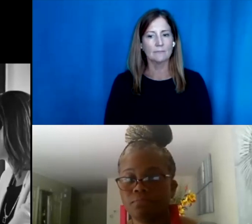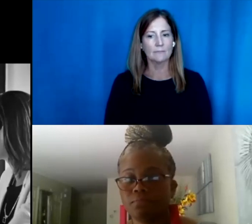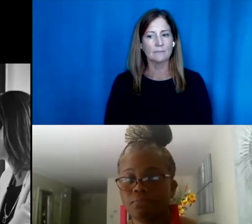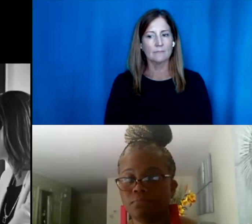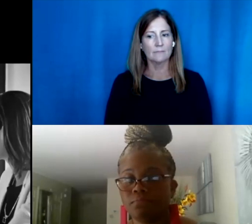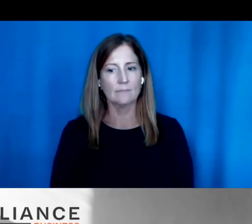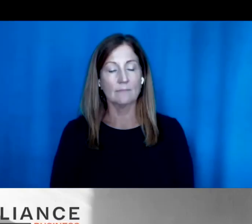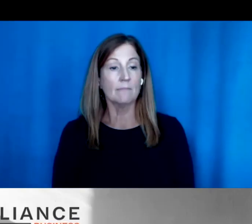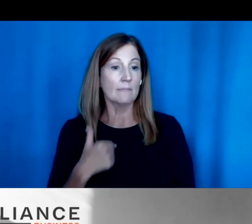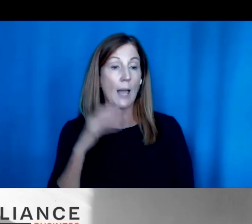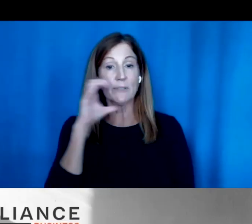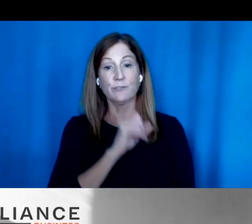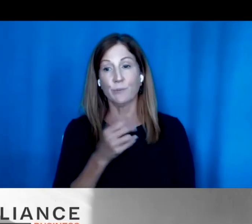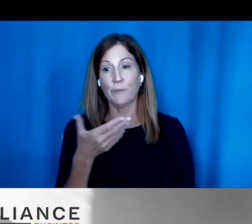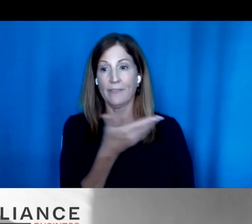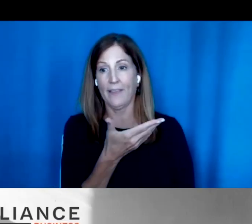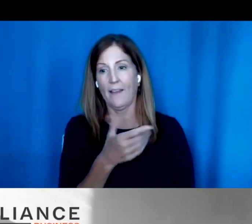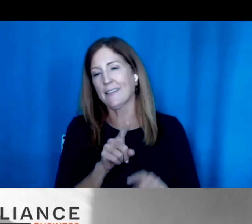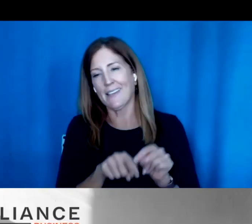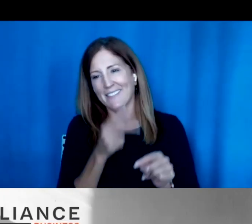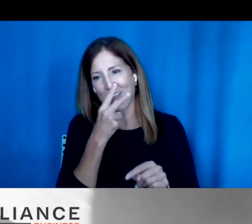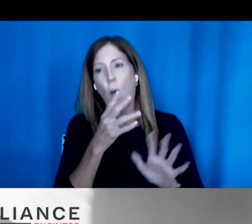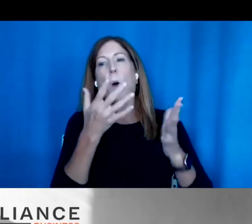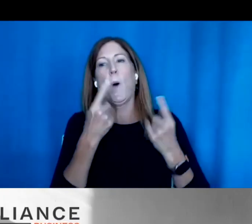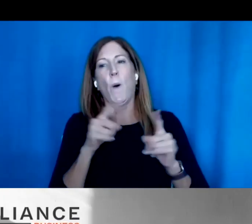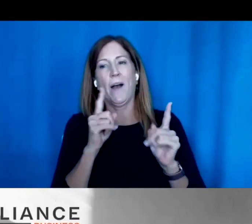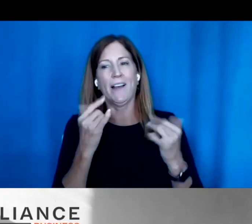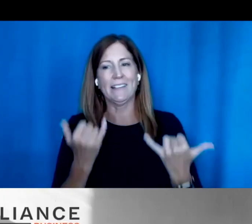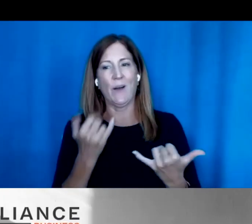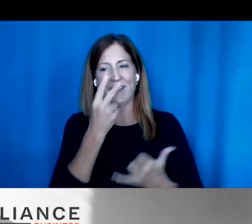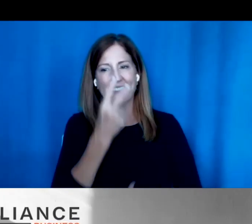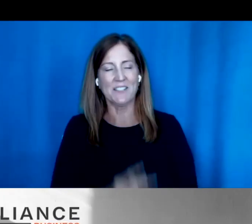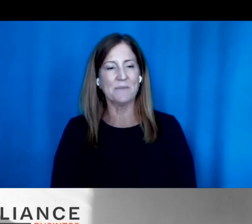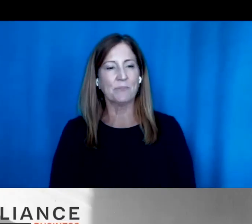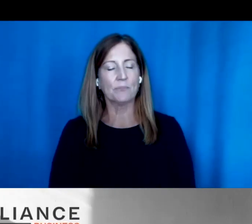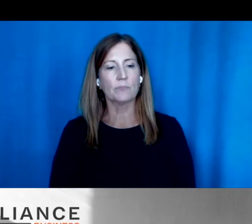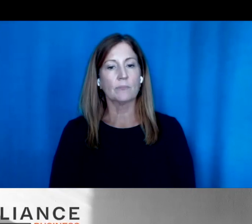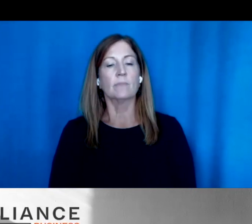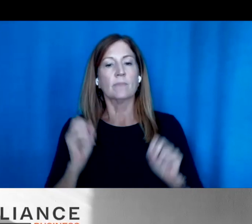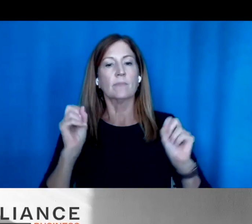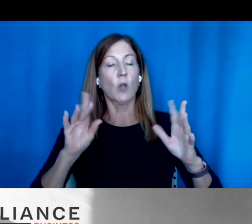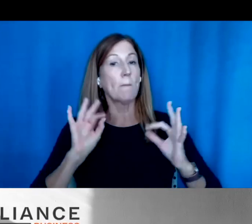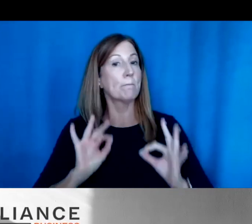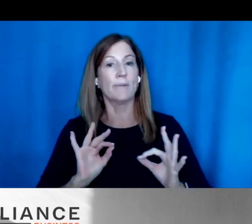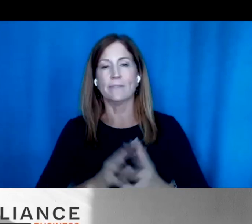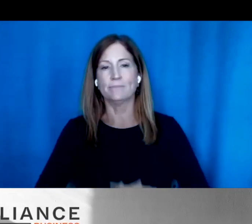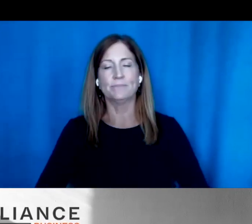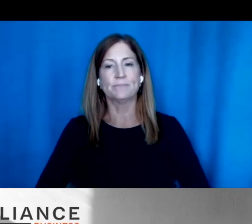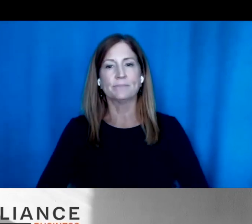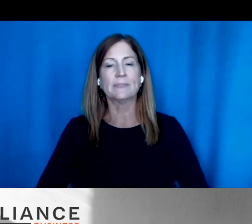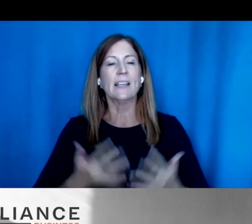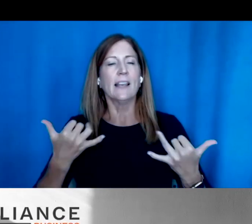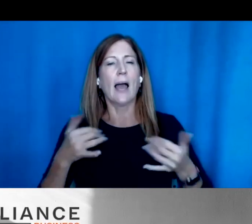I'm assuming that's it, but because I can't see. Oh, there we go. I could see it now. Okay, perfect. So just in terms